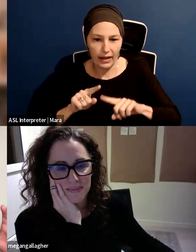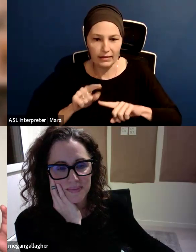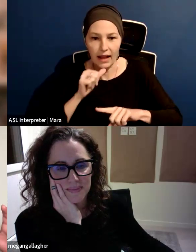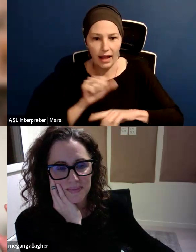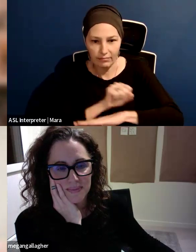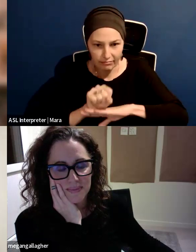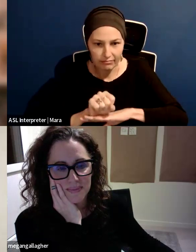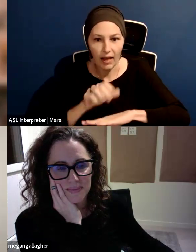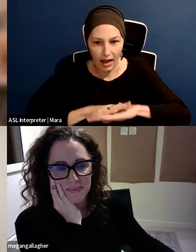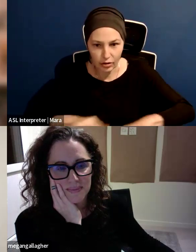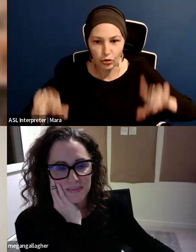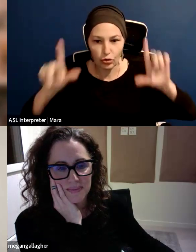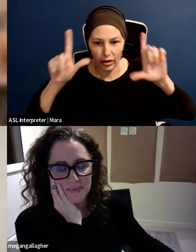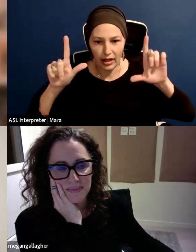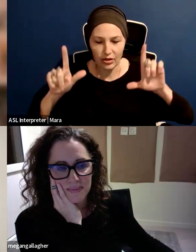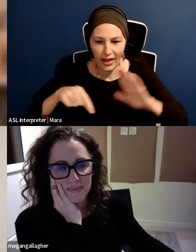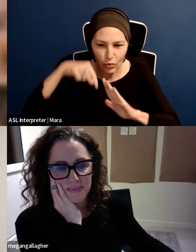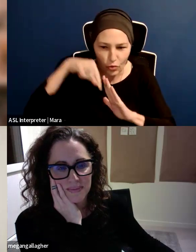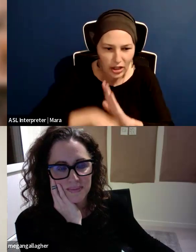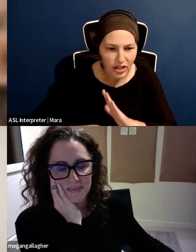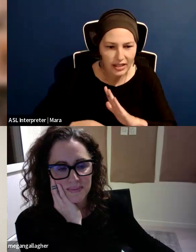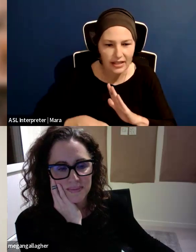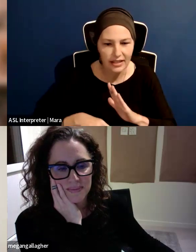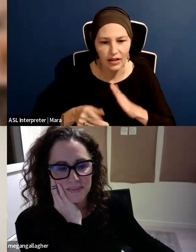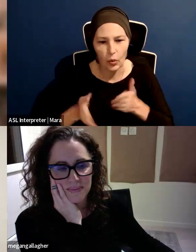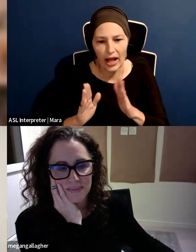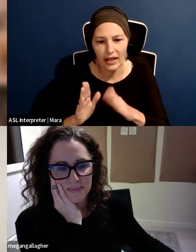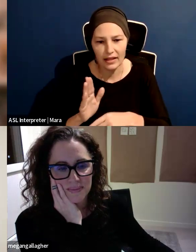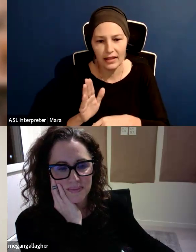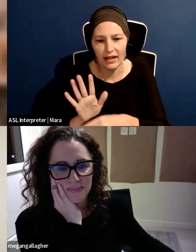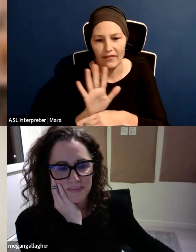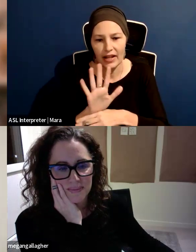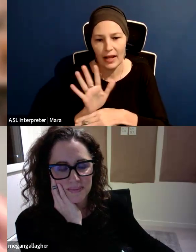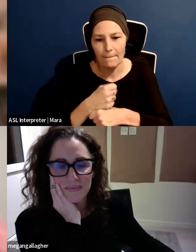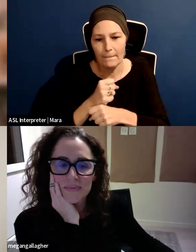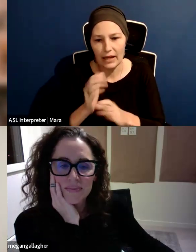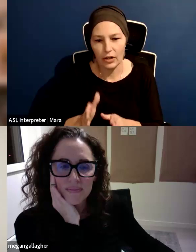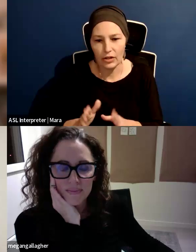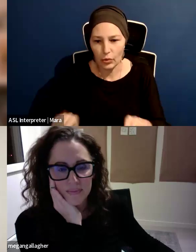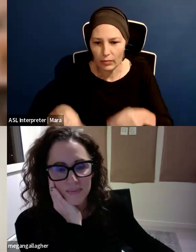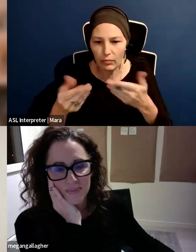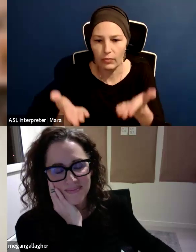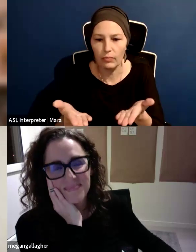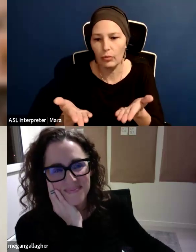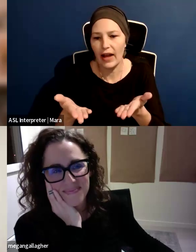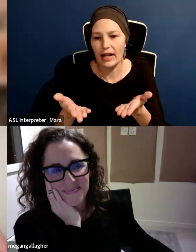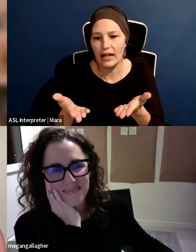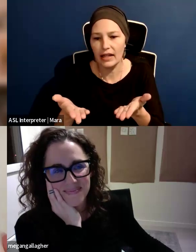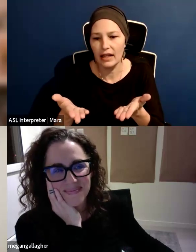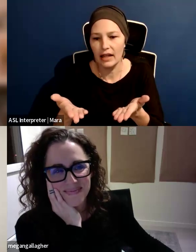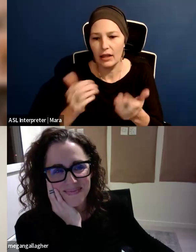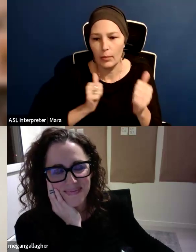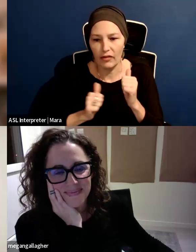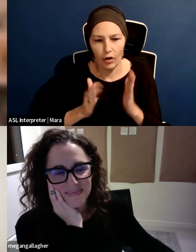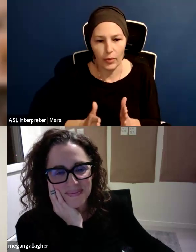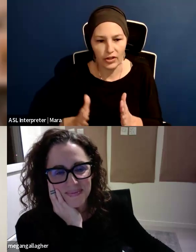giving the performers the the reins to tell the story for this. Do you know what I mean? Like